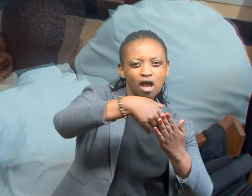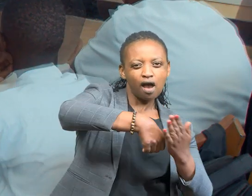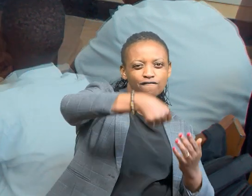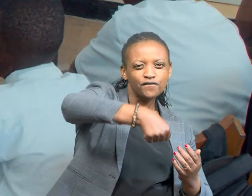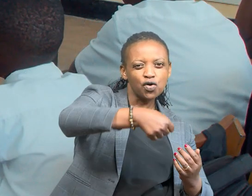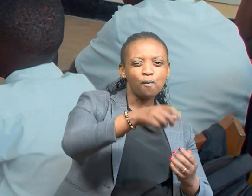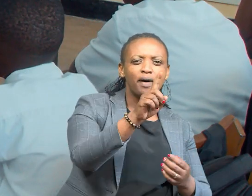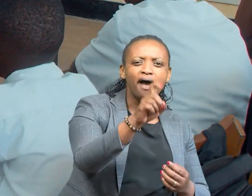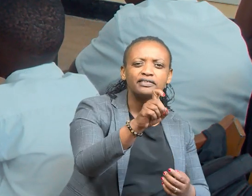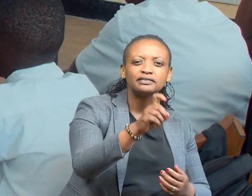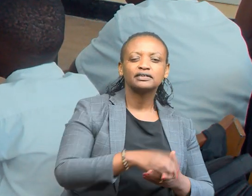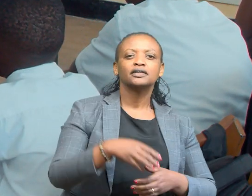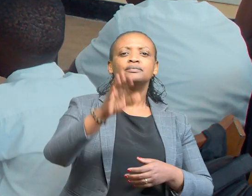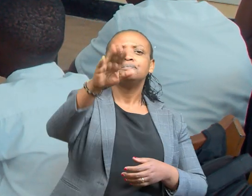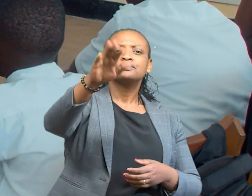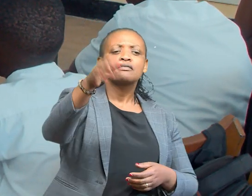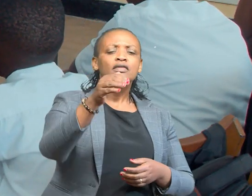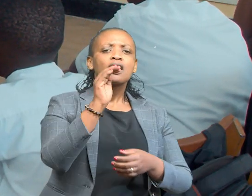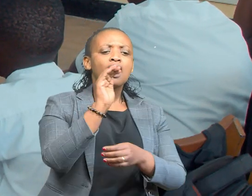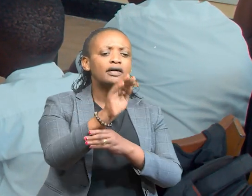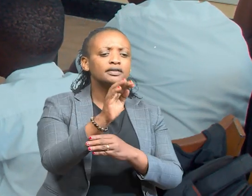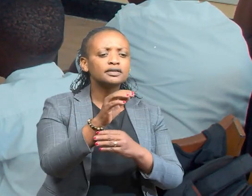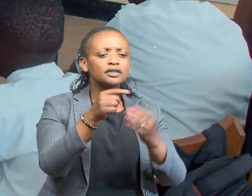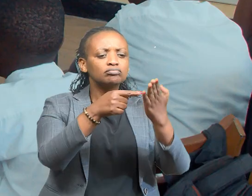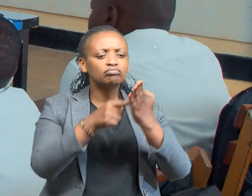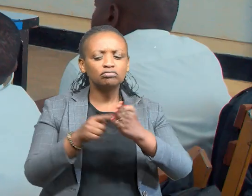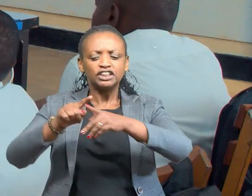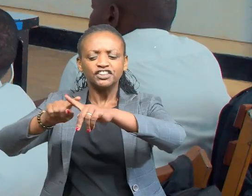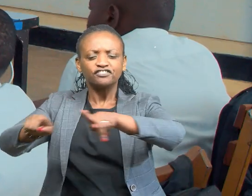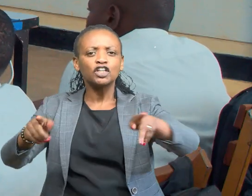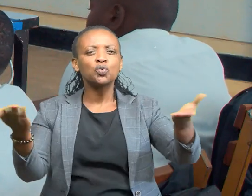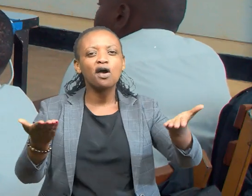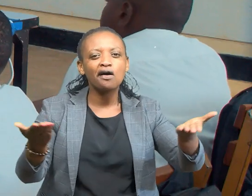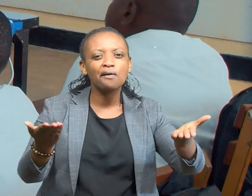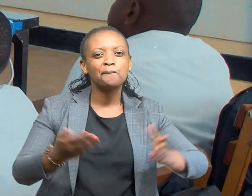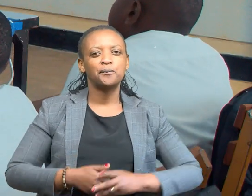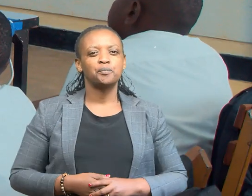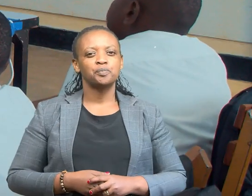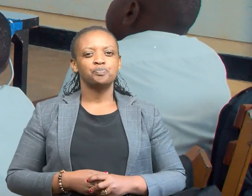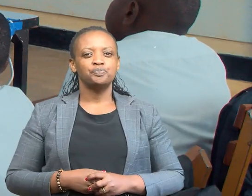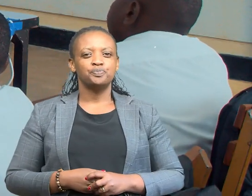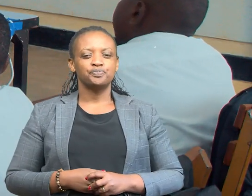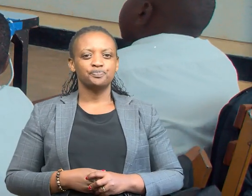X. Who can present to us the difference? Yes?